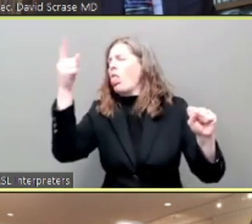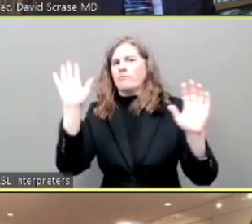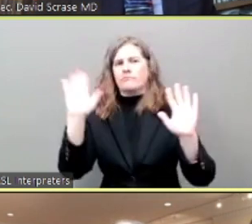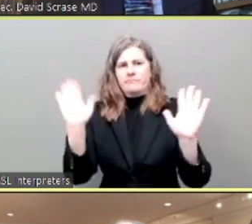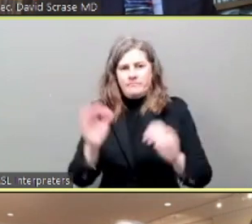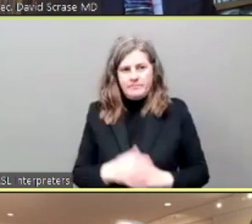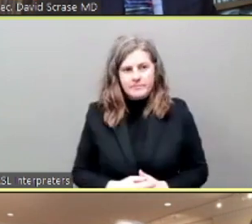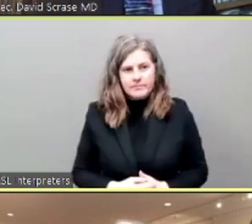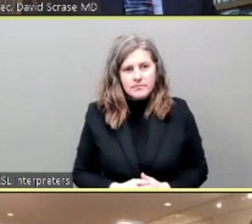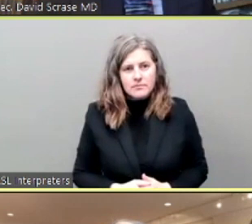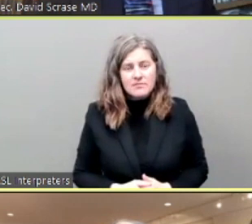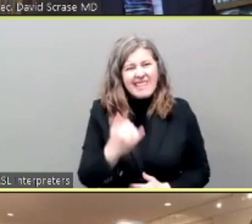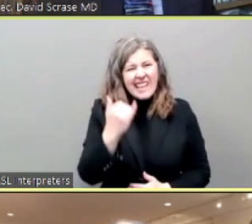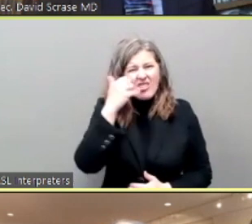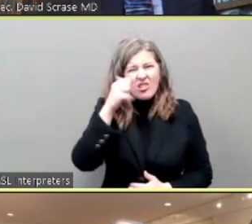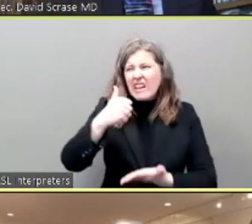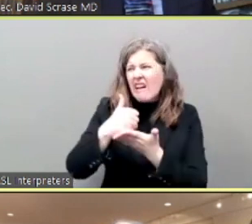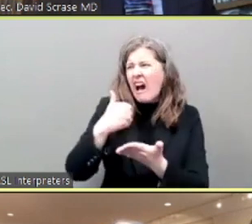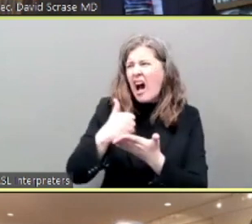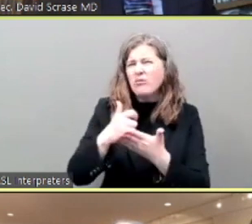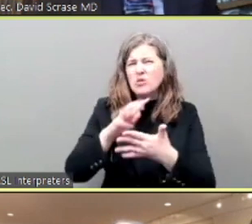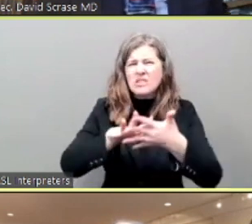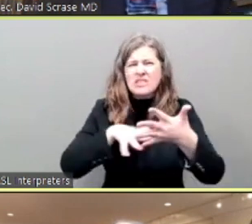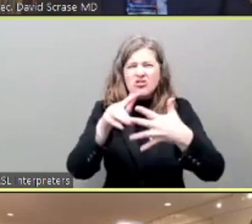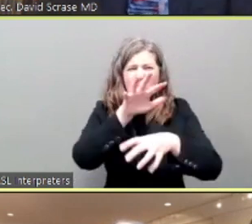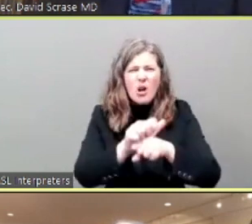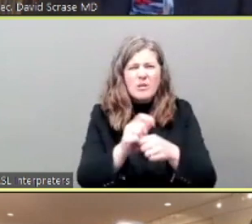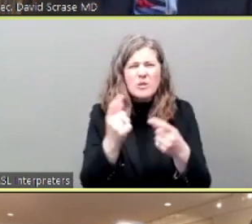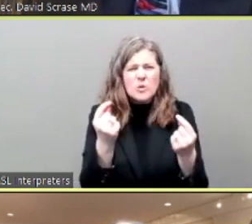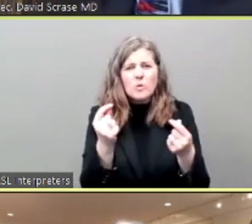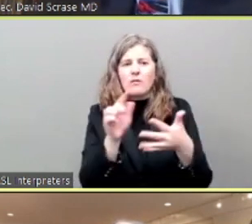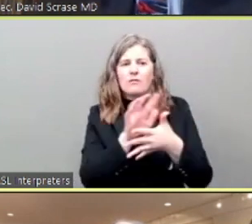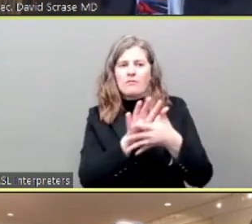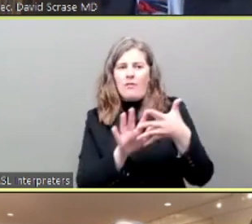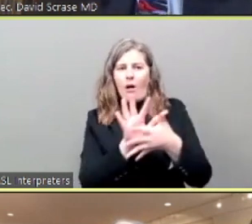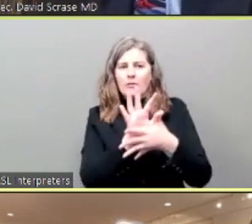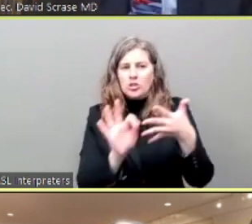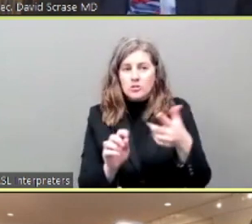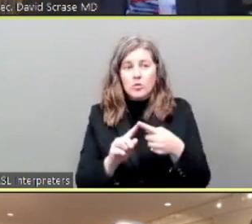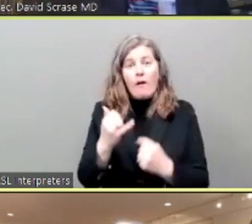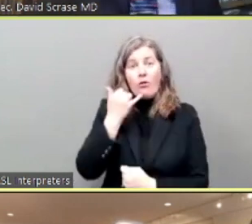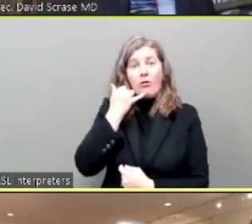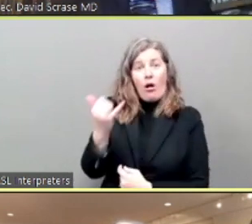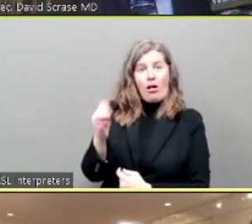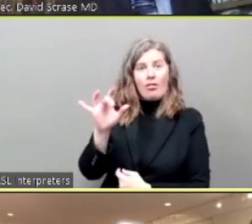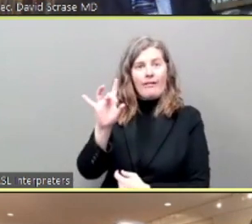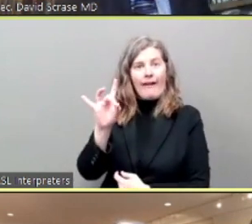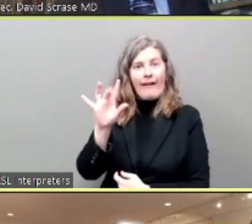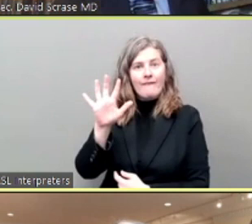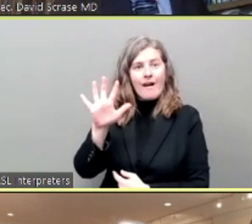So if you need support getting scheduled, we have some options here. You can call